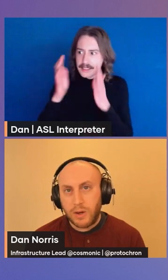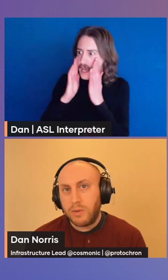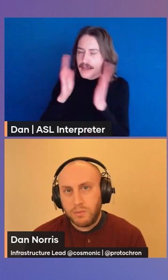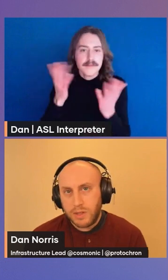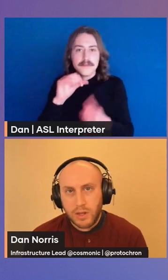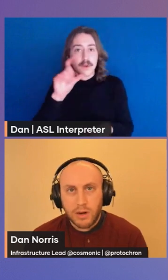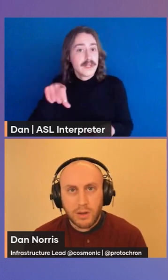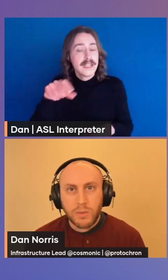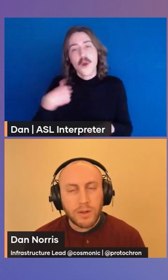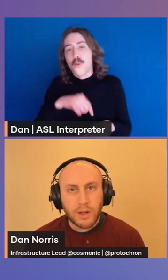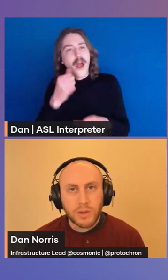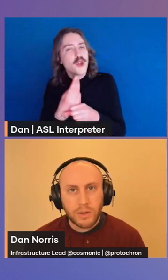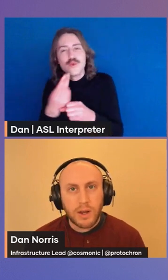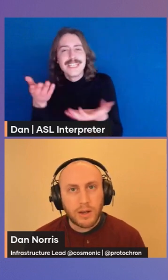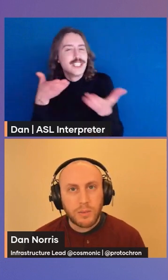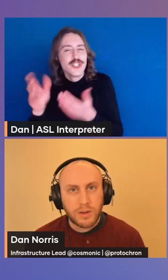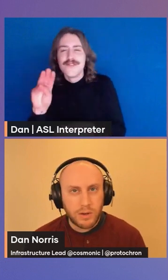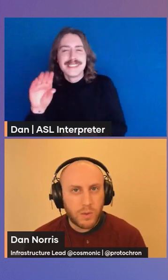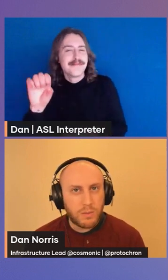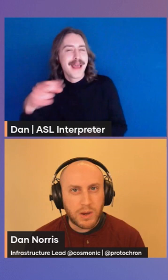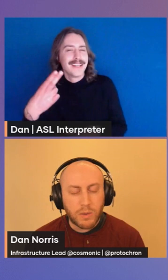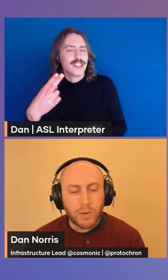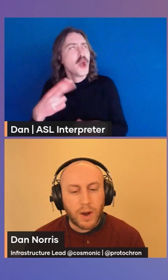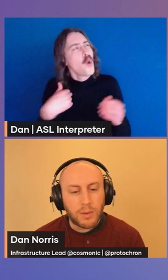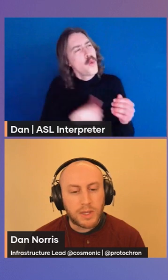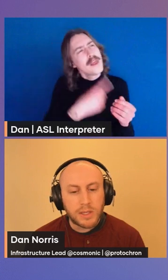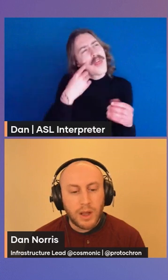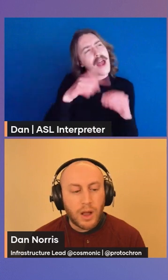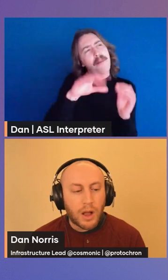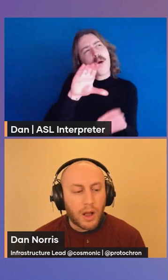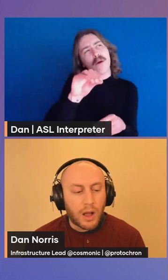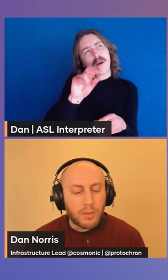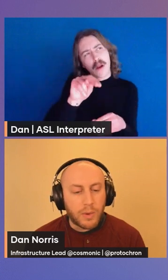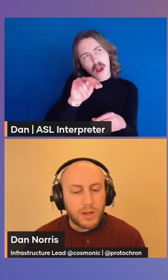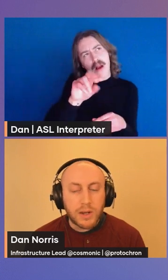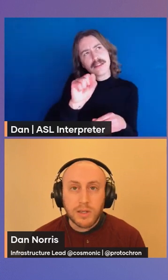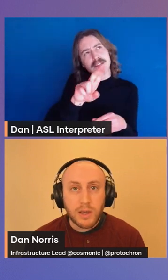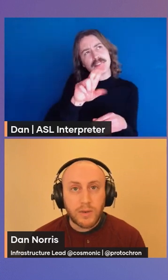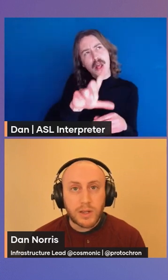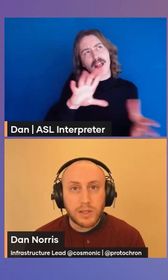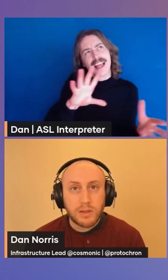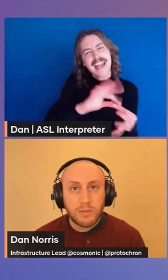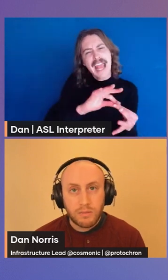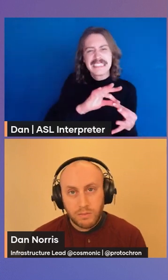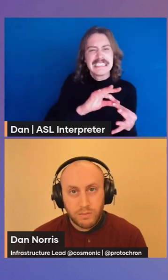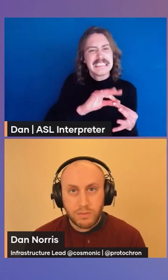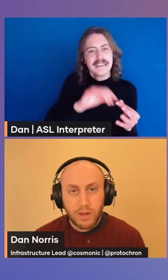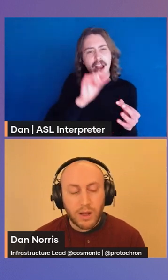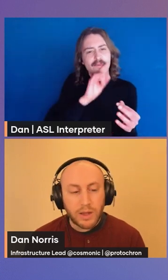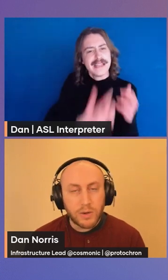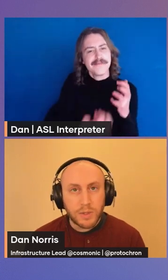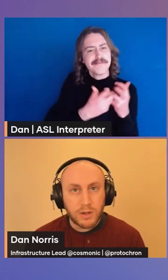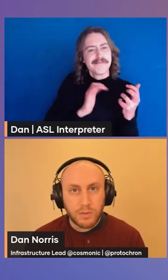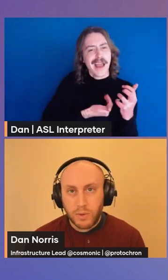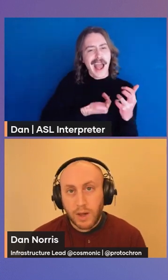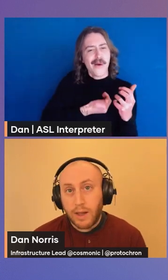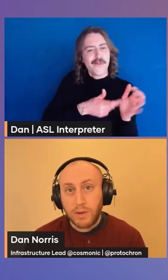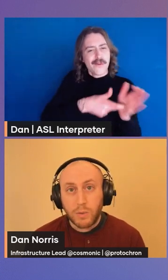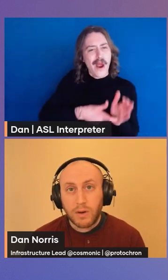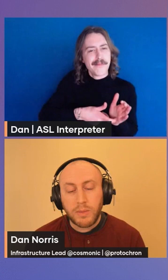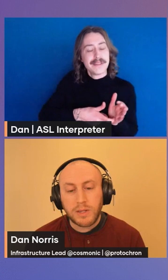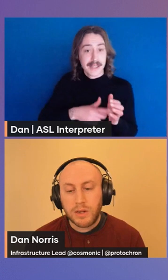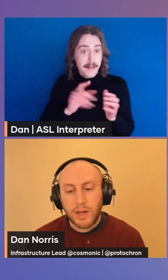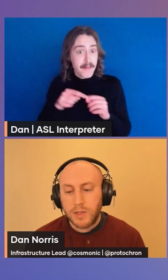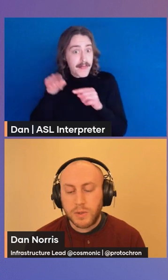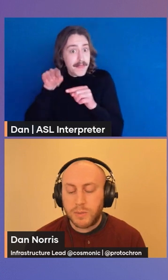mesh, right? We considered it with Console Connect, but it didn't quite meet our requirements. But it does give us encryption without having to